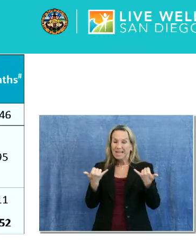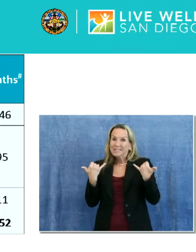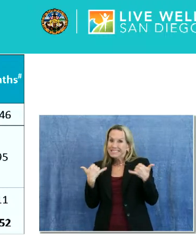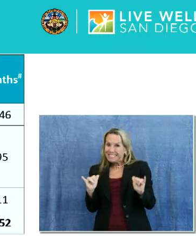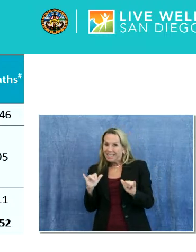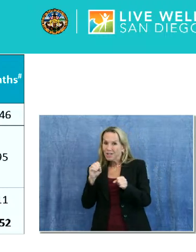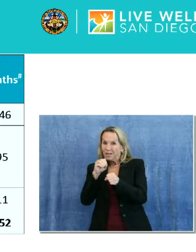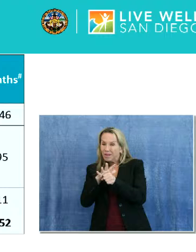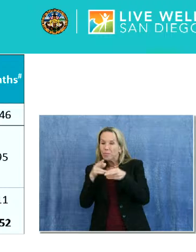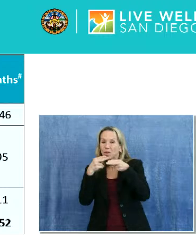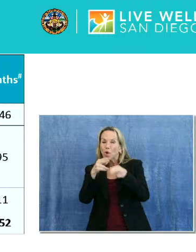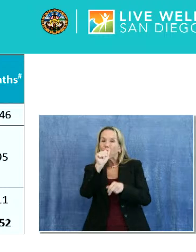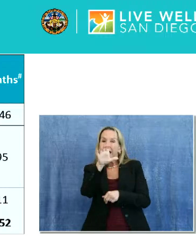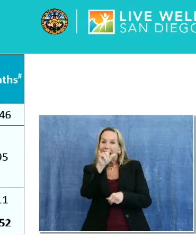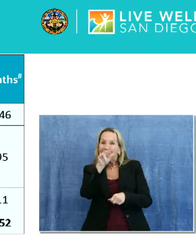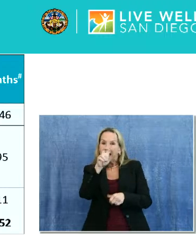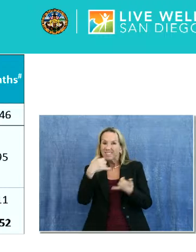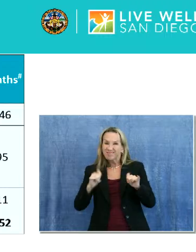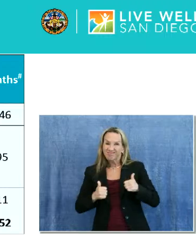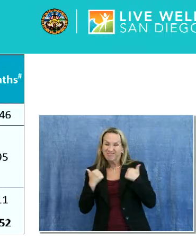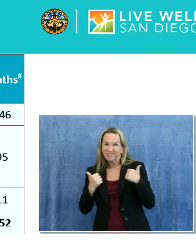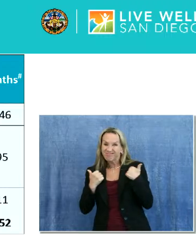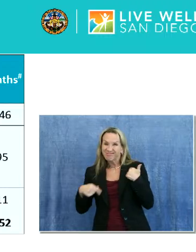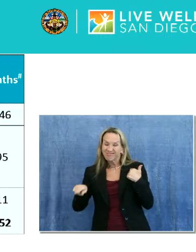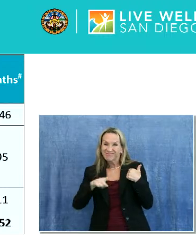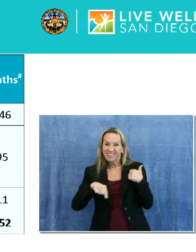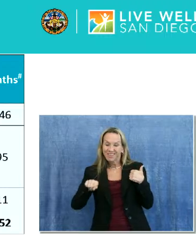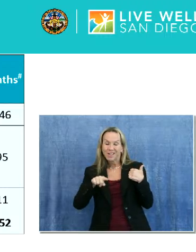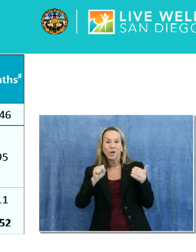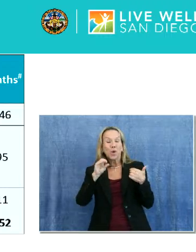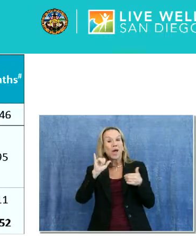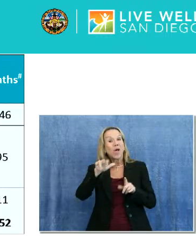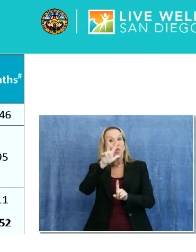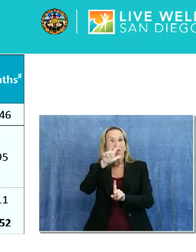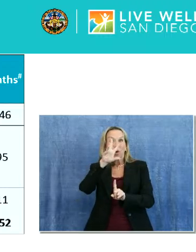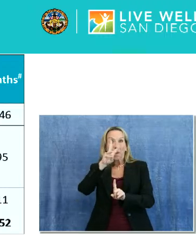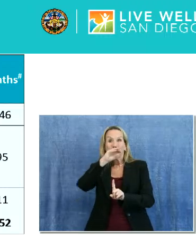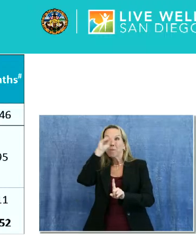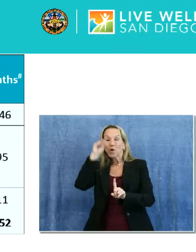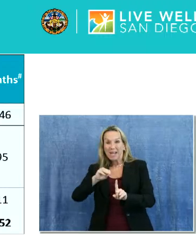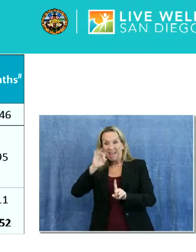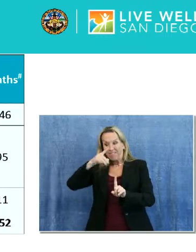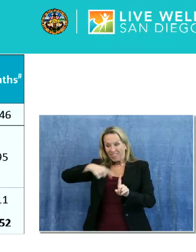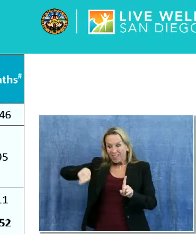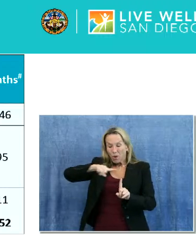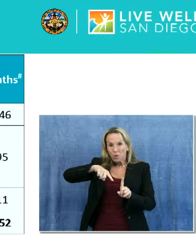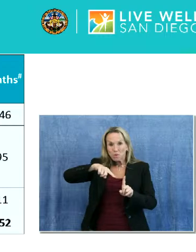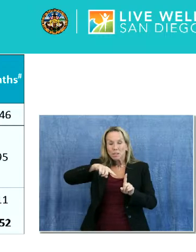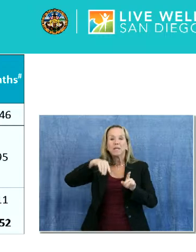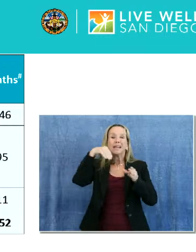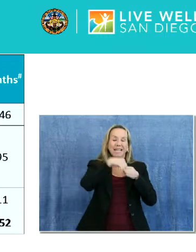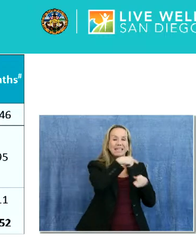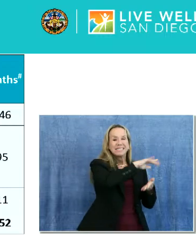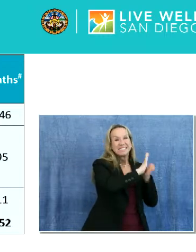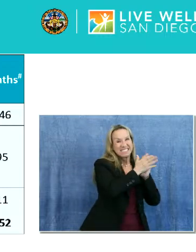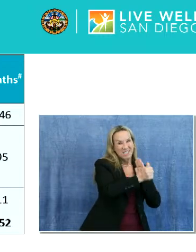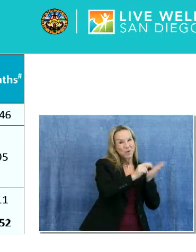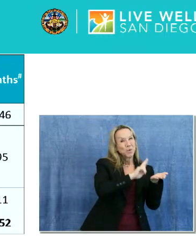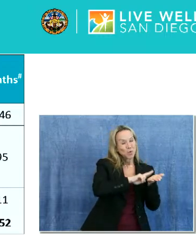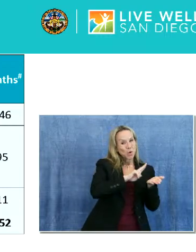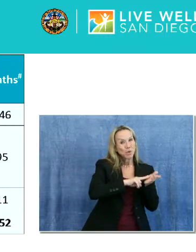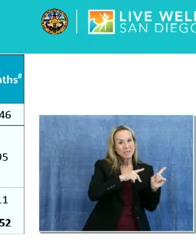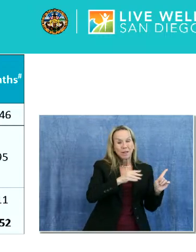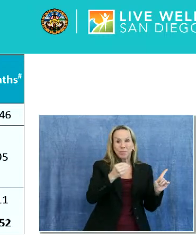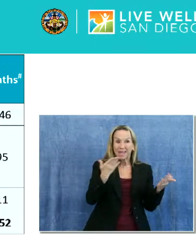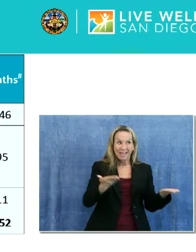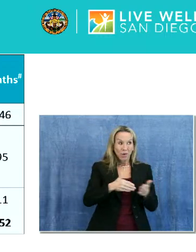outbreaks. And of these, 31%, or 36%, are in our skilled nursing facilities, and there are 86 of these